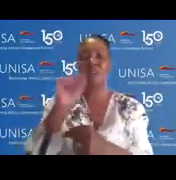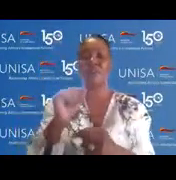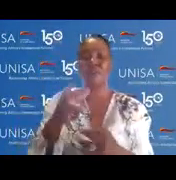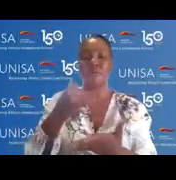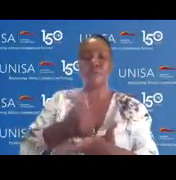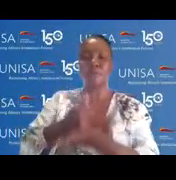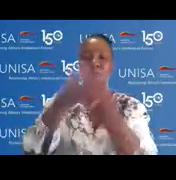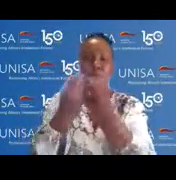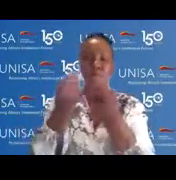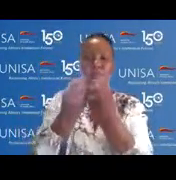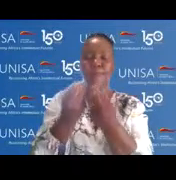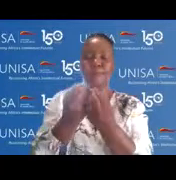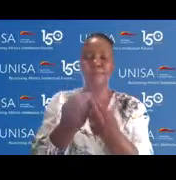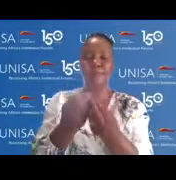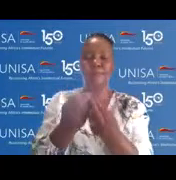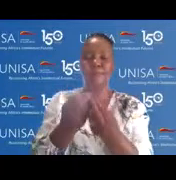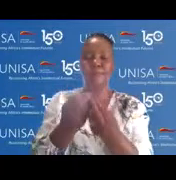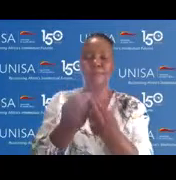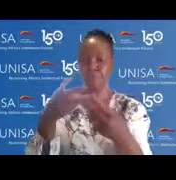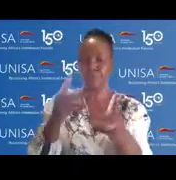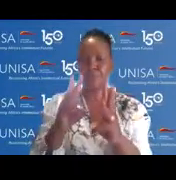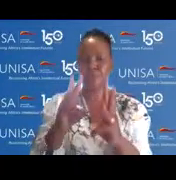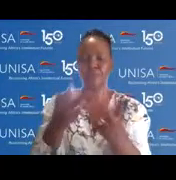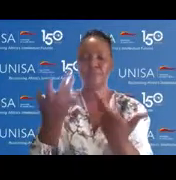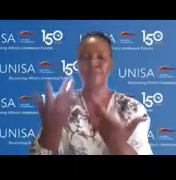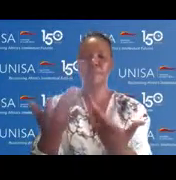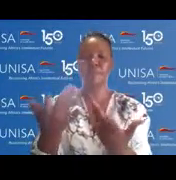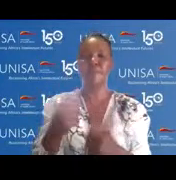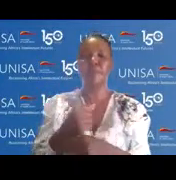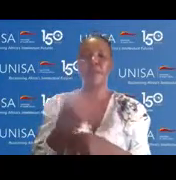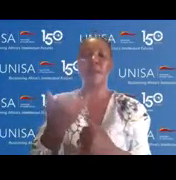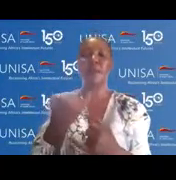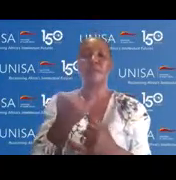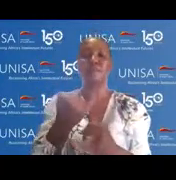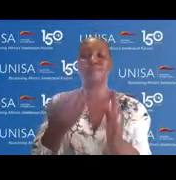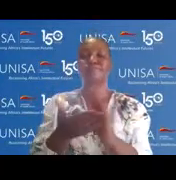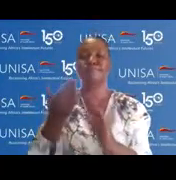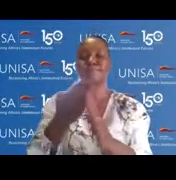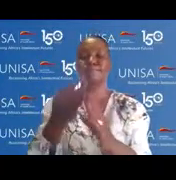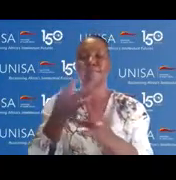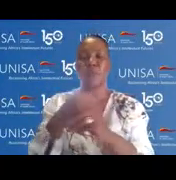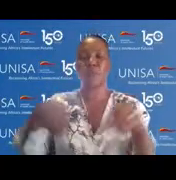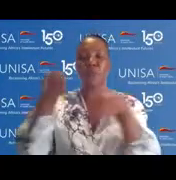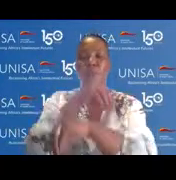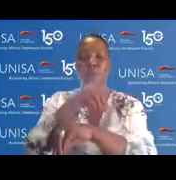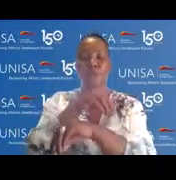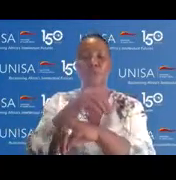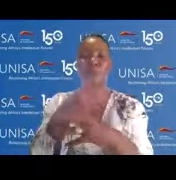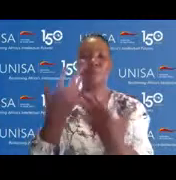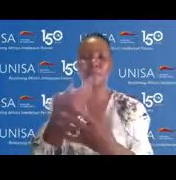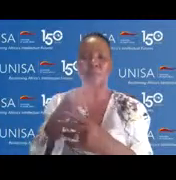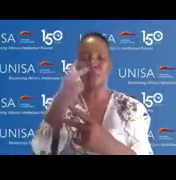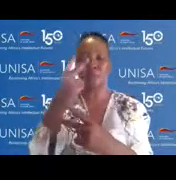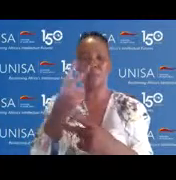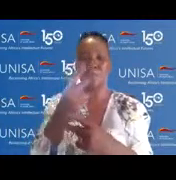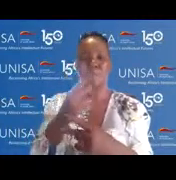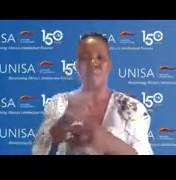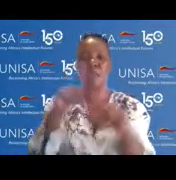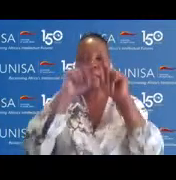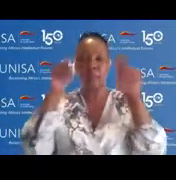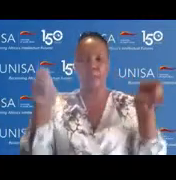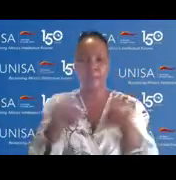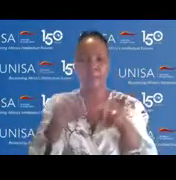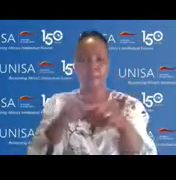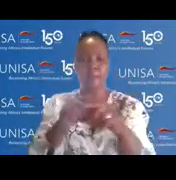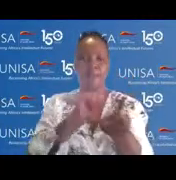accordingly. So if I now go and swap it around, there we go. Now you'll see on the screen it also changes. I've just